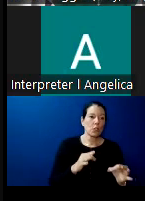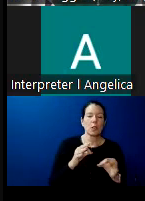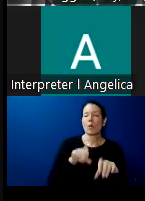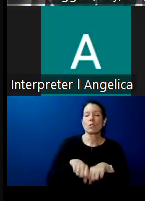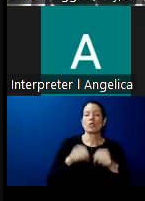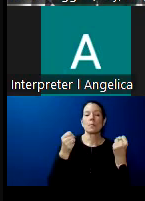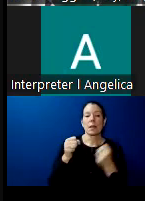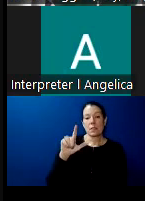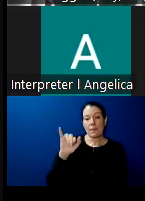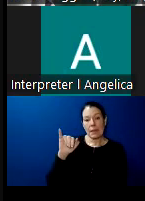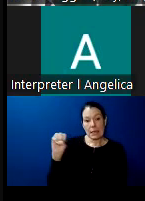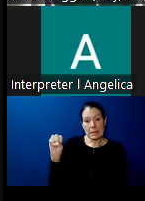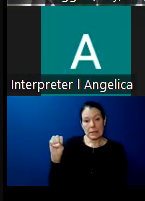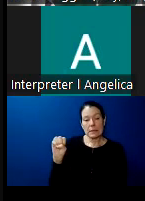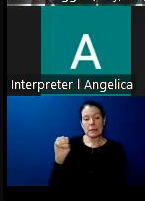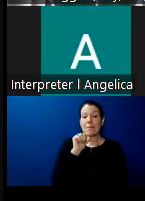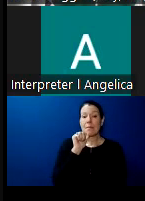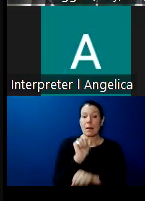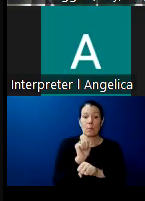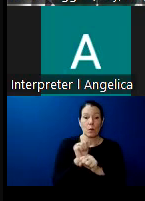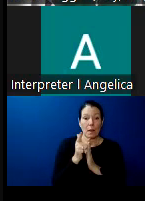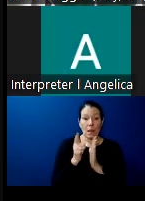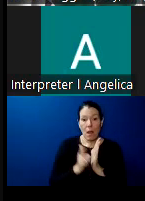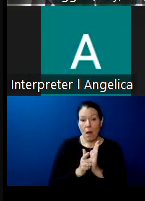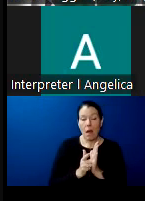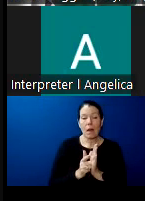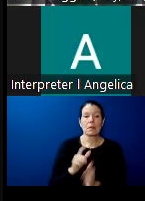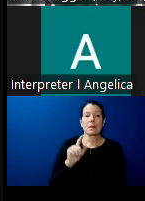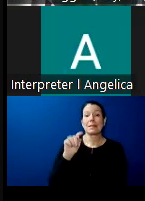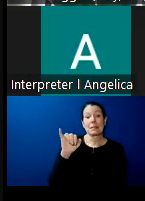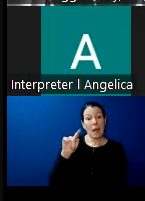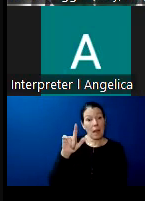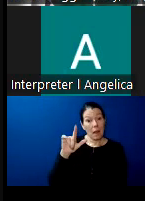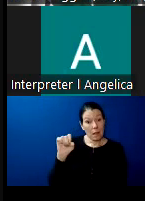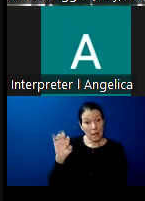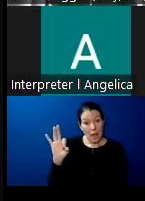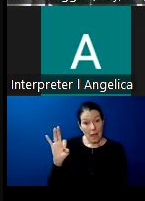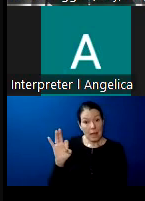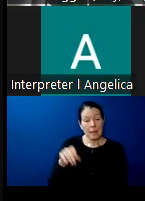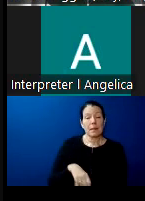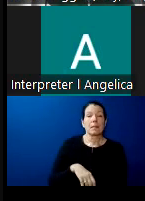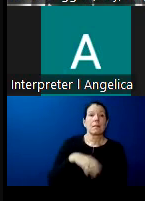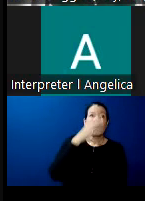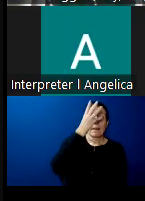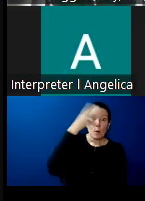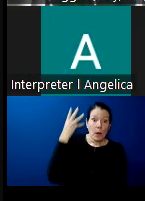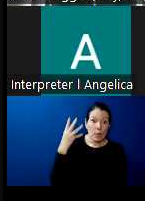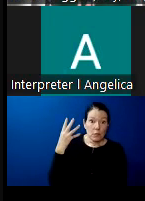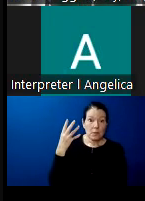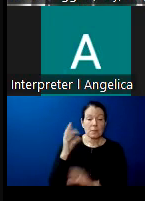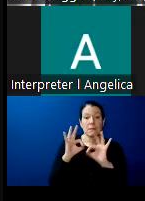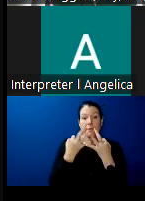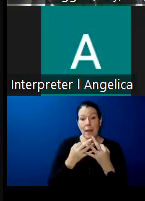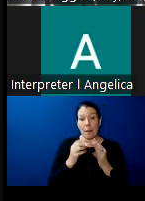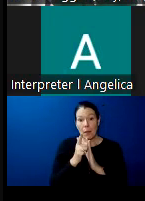leases, employment law, Title IX proceedings, immigration matters, family law, and then